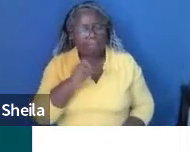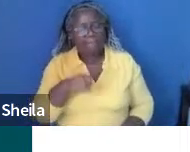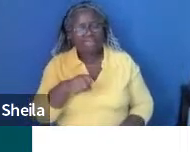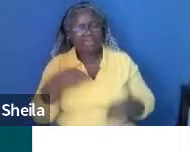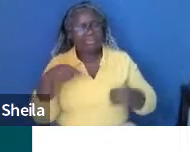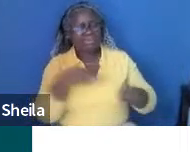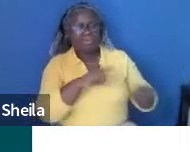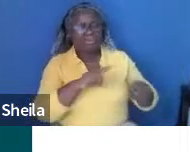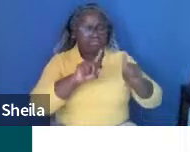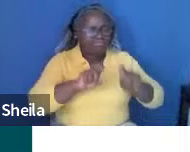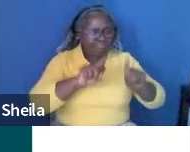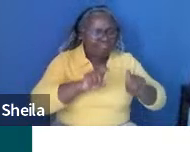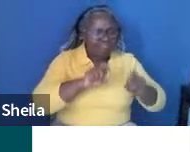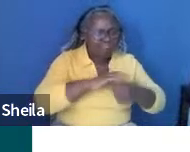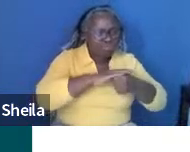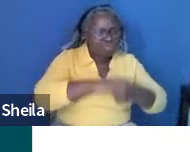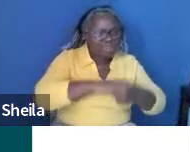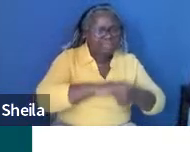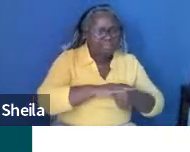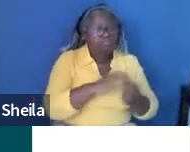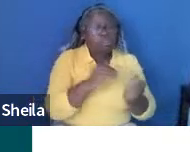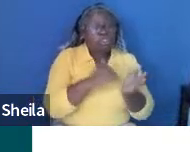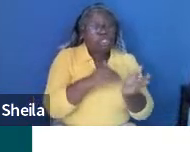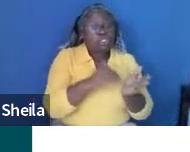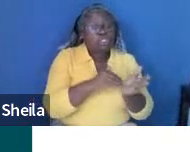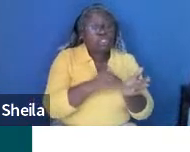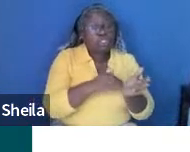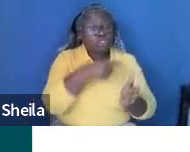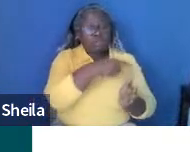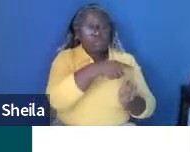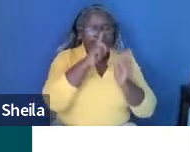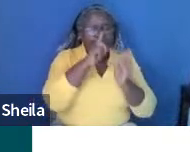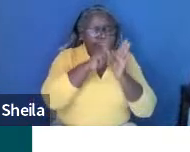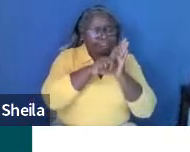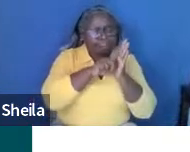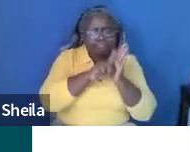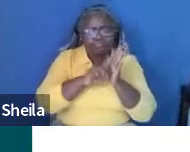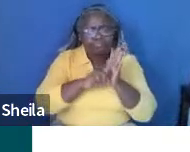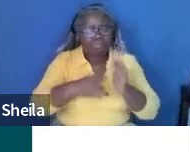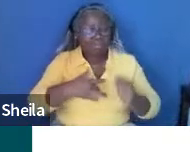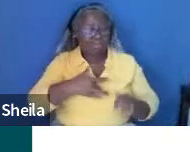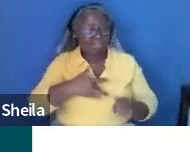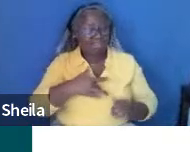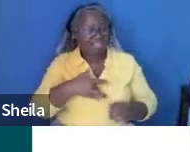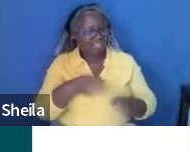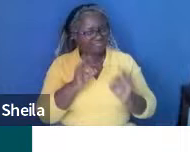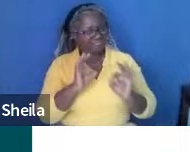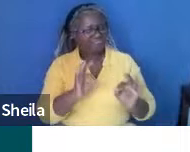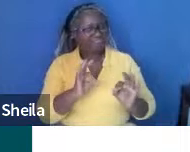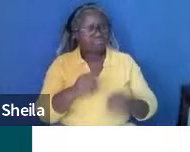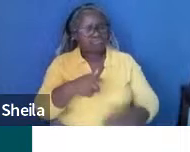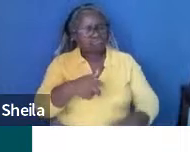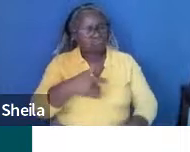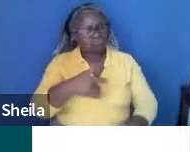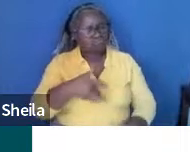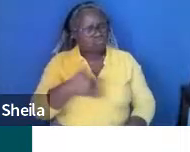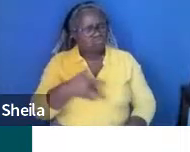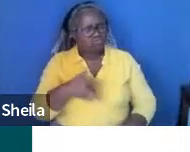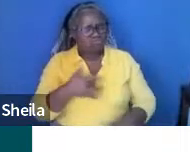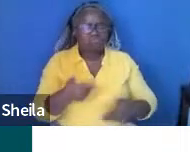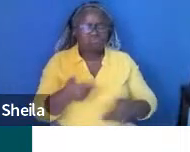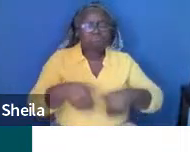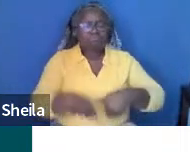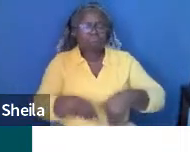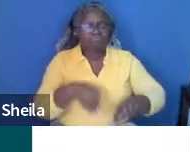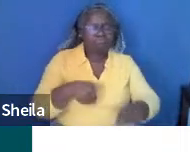they stress your heart by putting you on a treadmill. So the room that we have for this has to be bigger